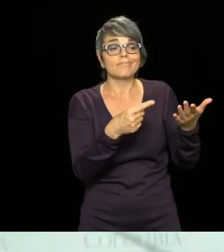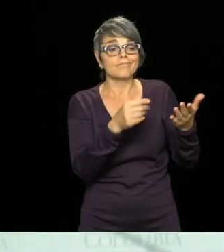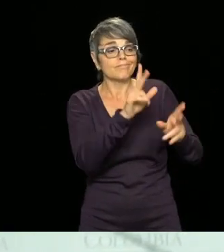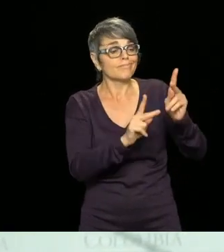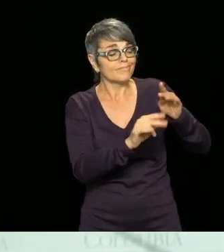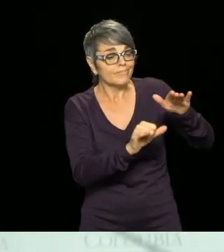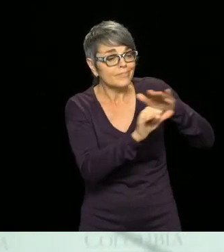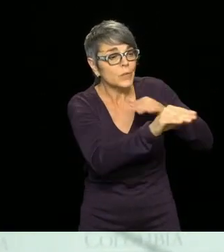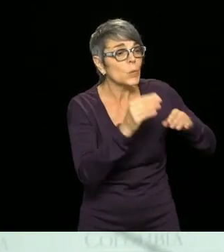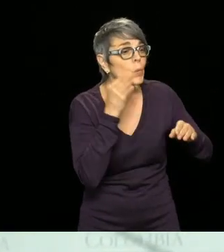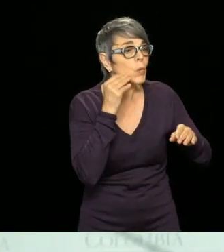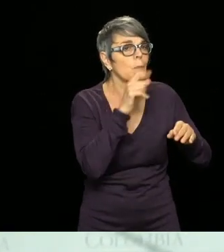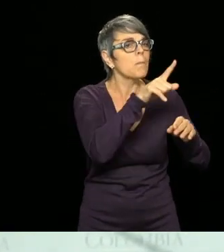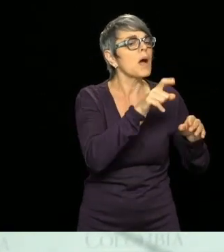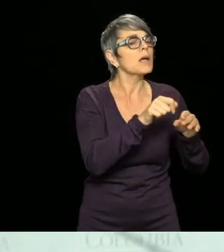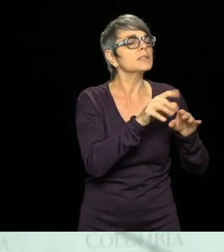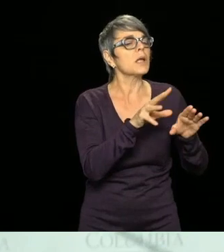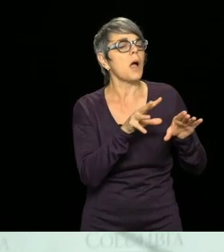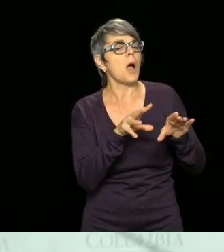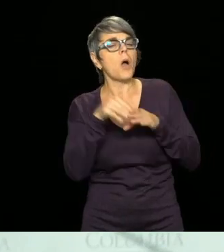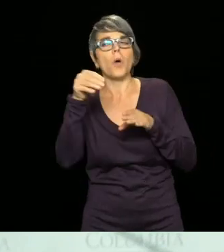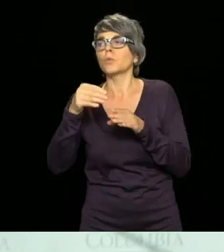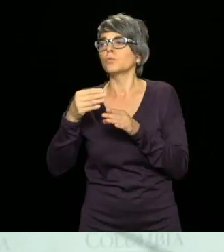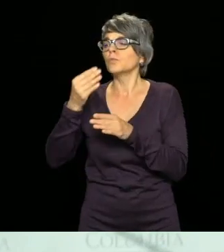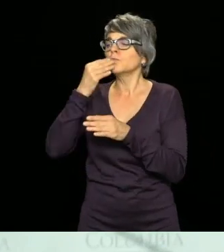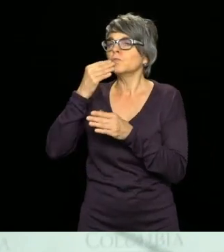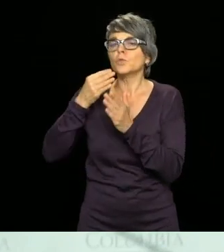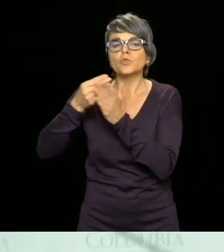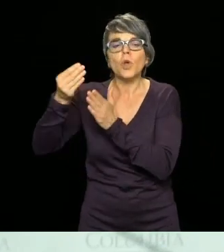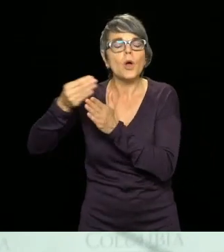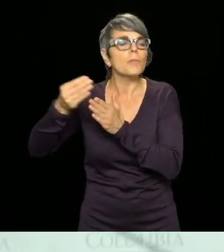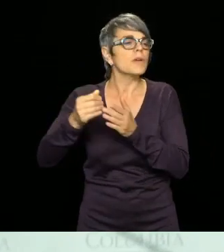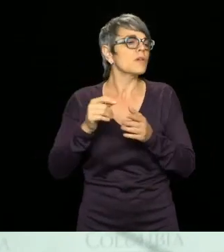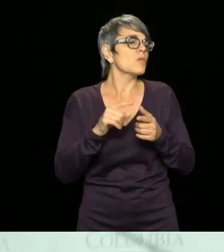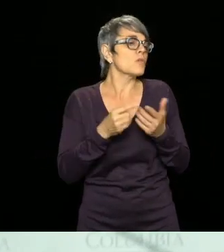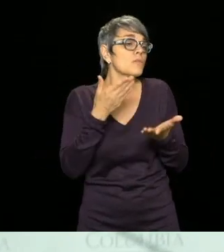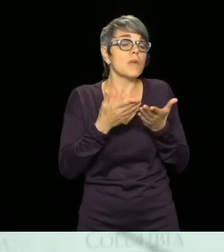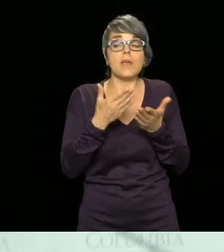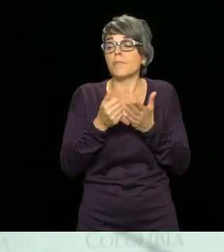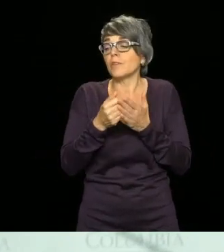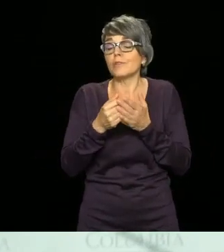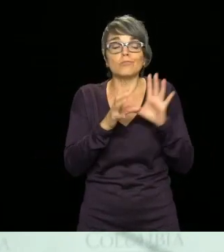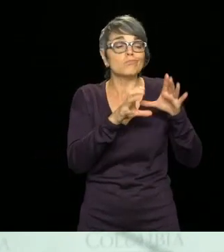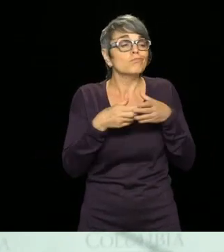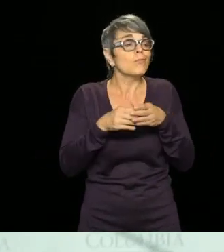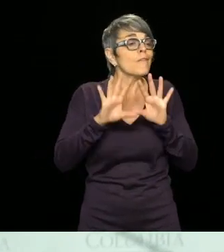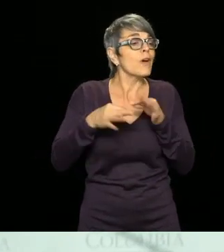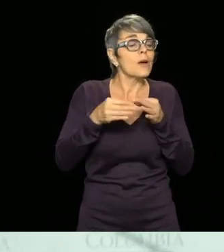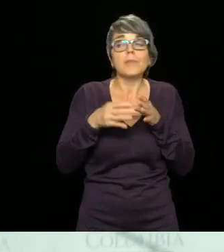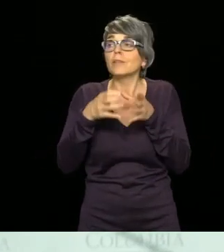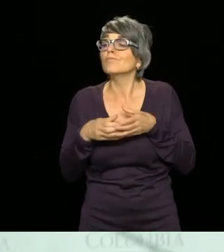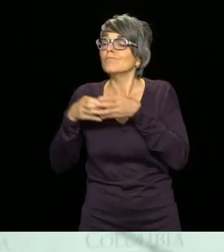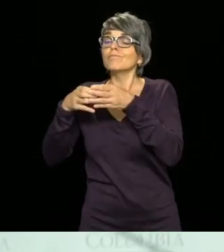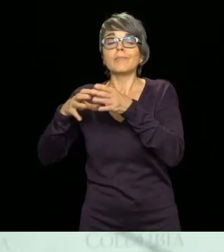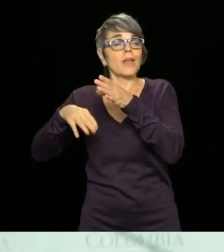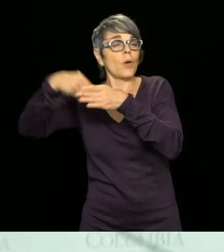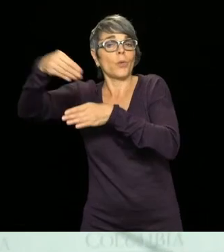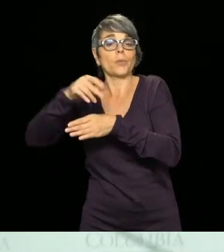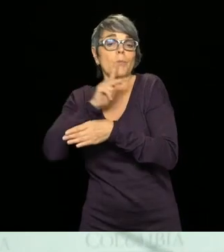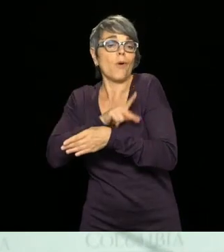shopping, with taking their kids to the park or having a small family picnic in the park, carrying on with